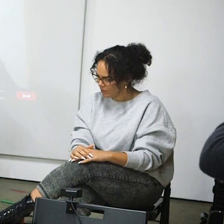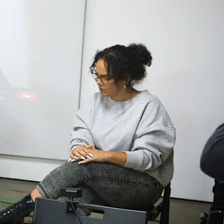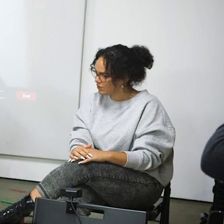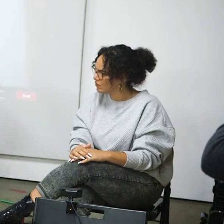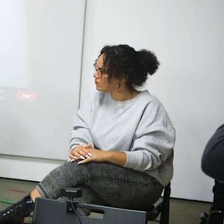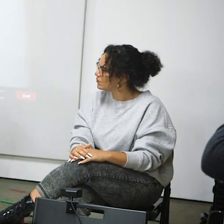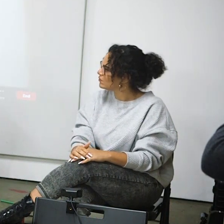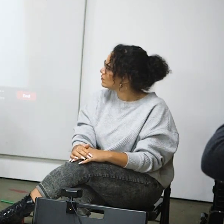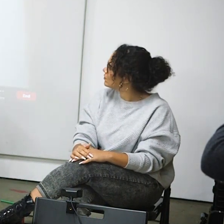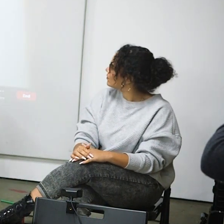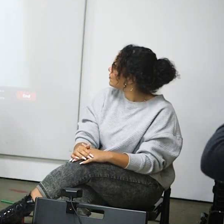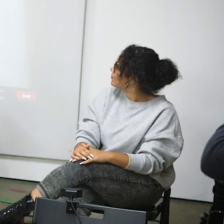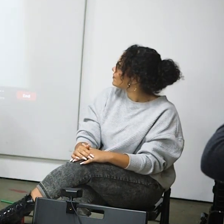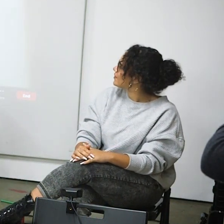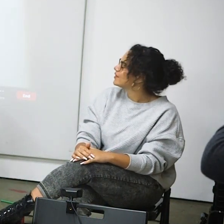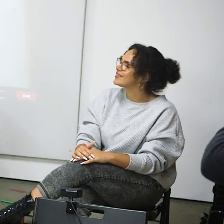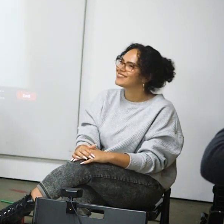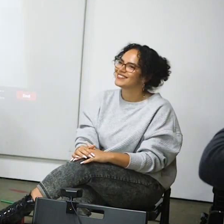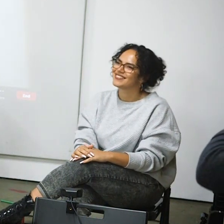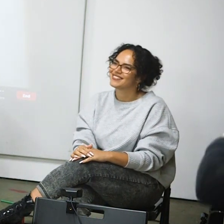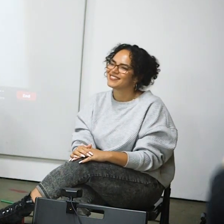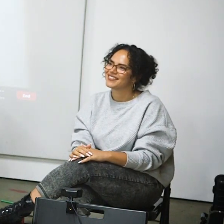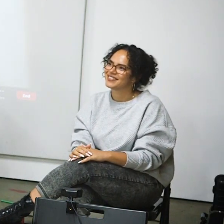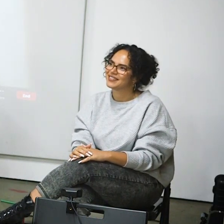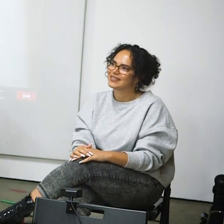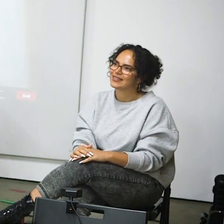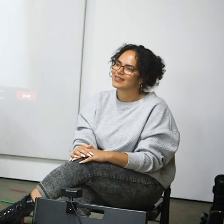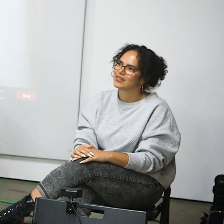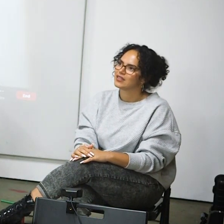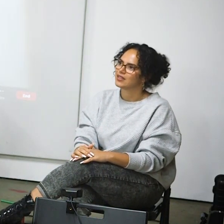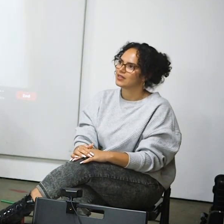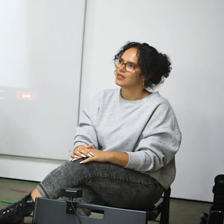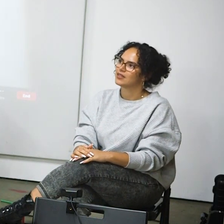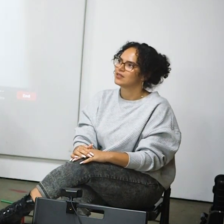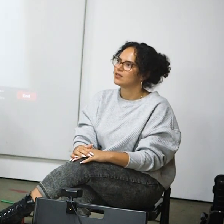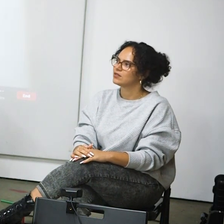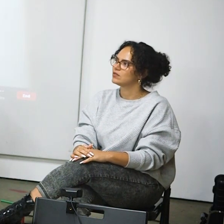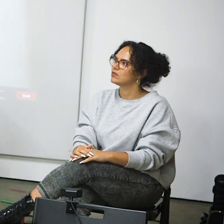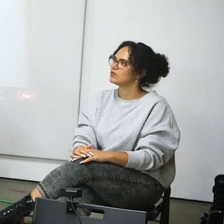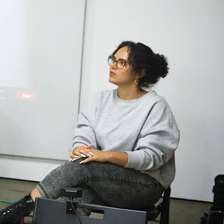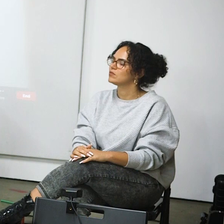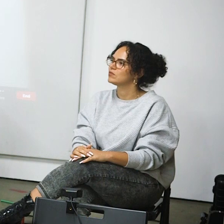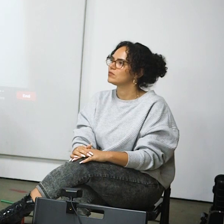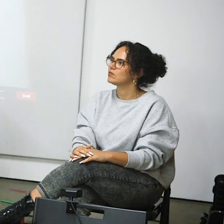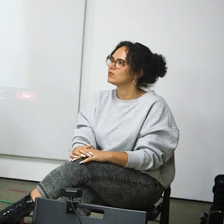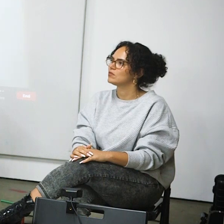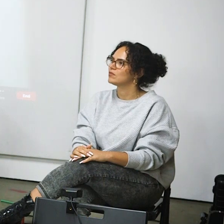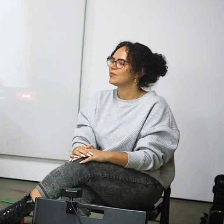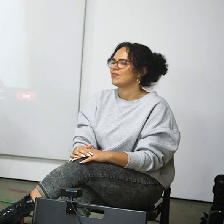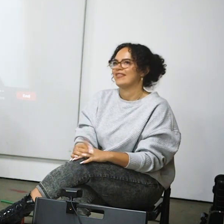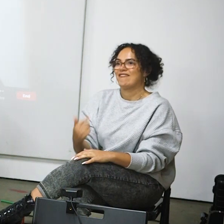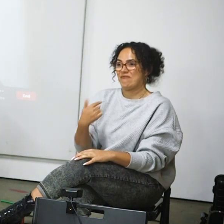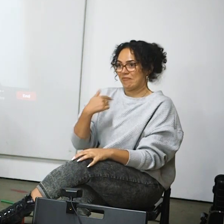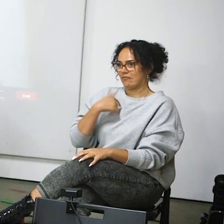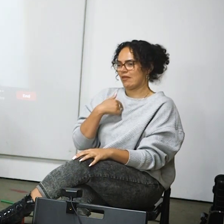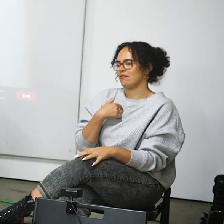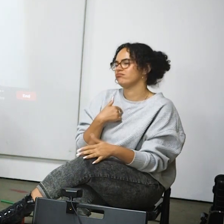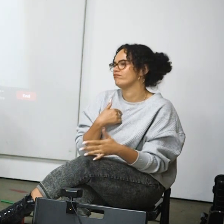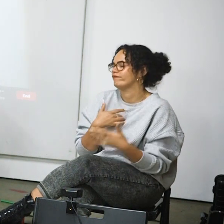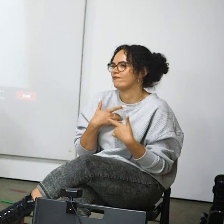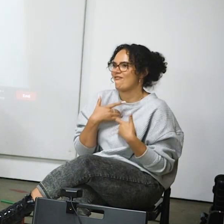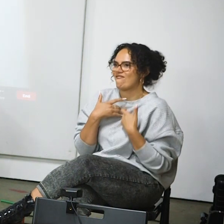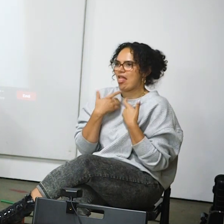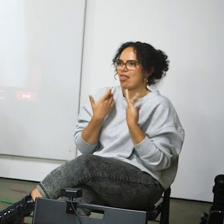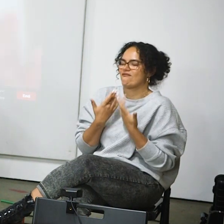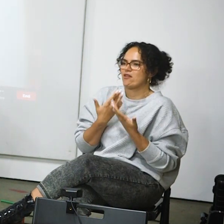Sure, sorry, let me unmute myself. No, I think I always feel this sort of push-pull because